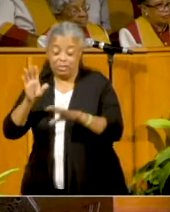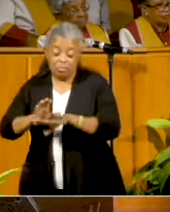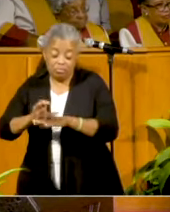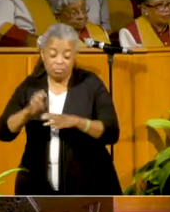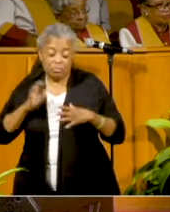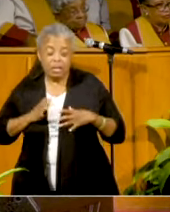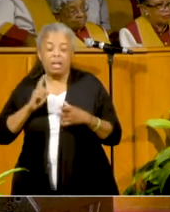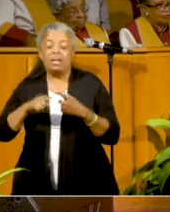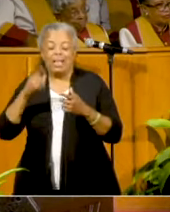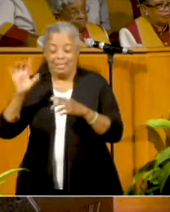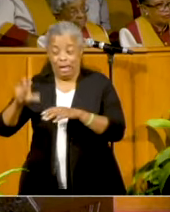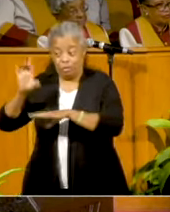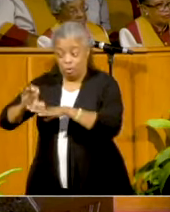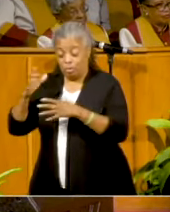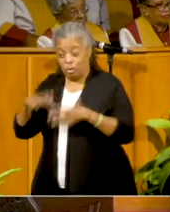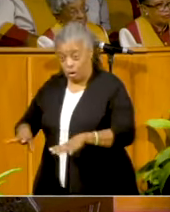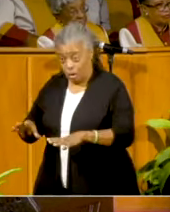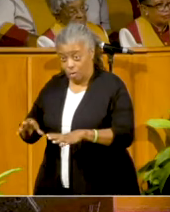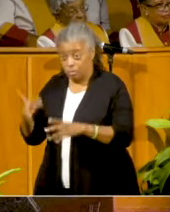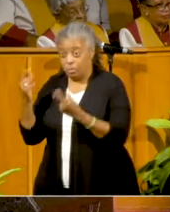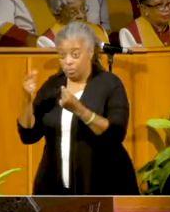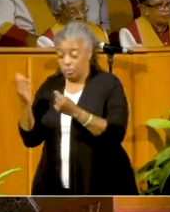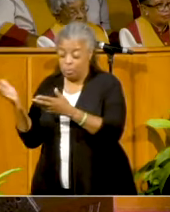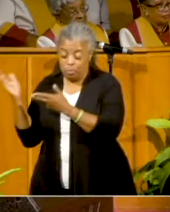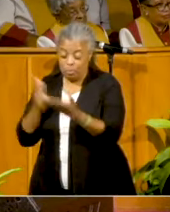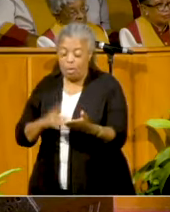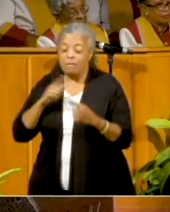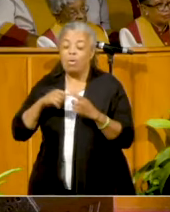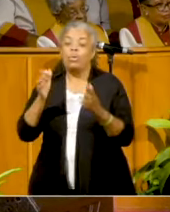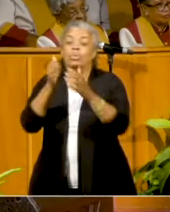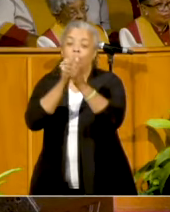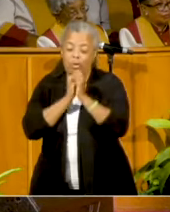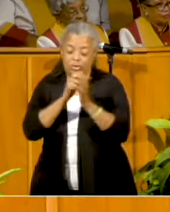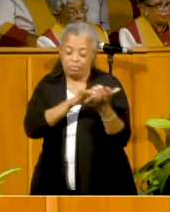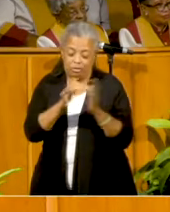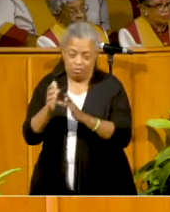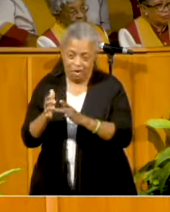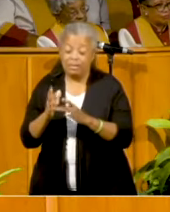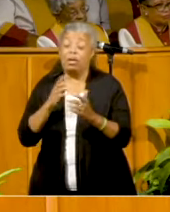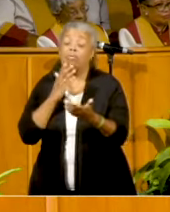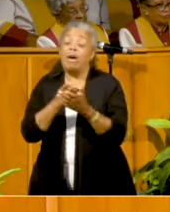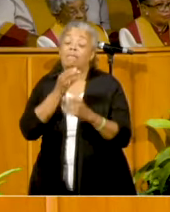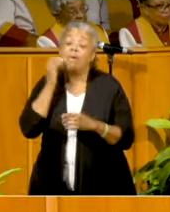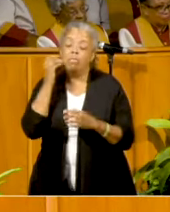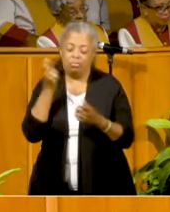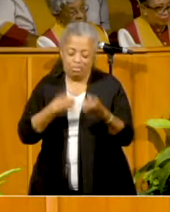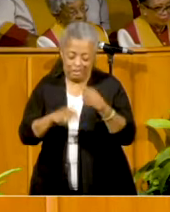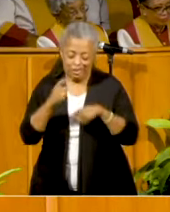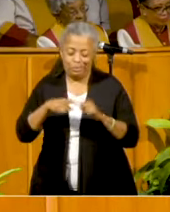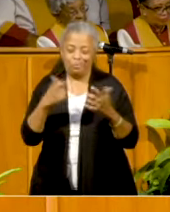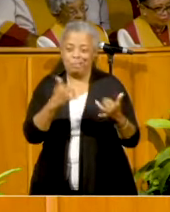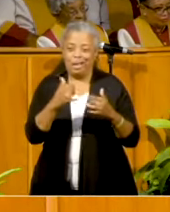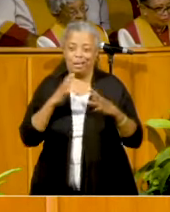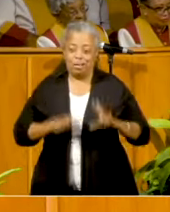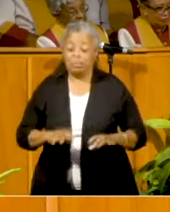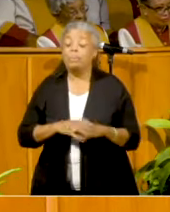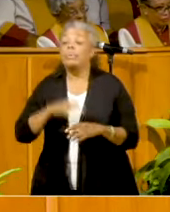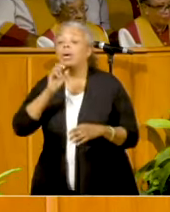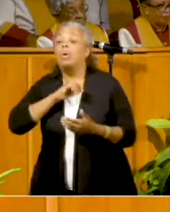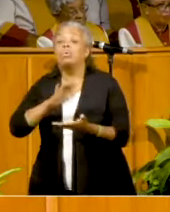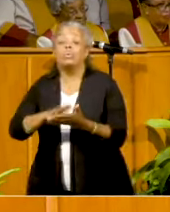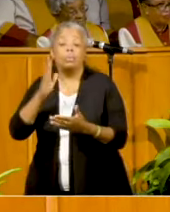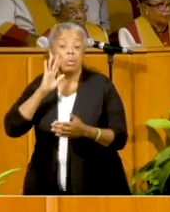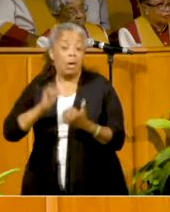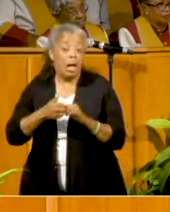church clothes were what you wore when you came to worship Jesus Christ. It was an old school Baptist. You know how you know it's